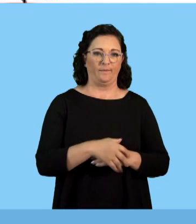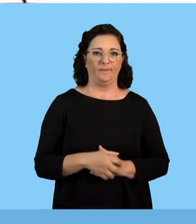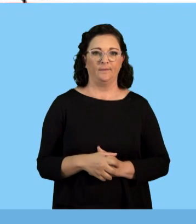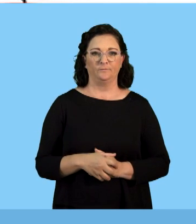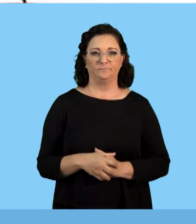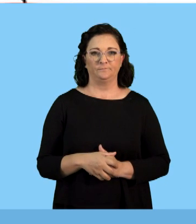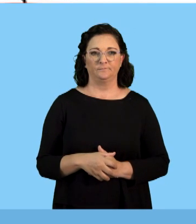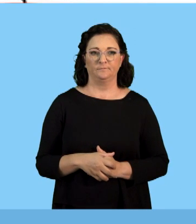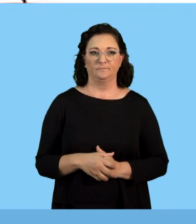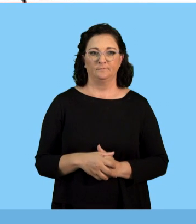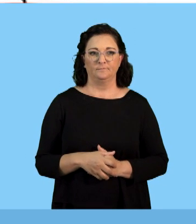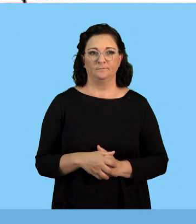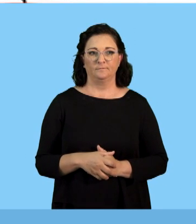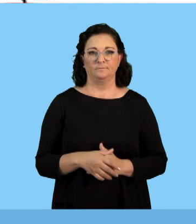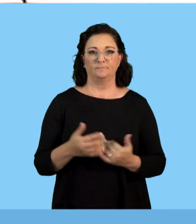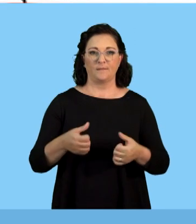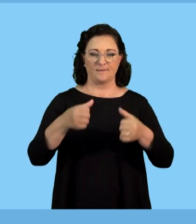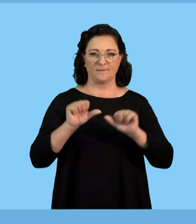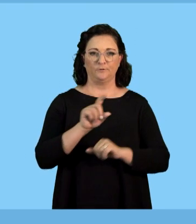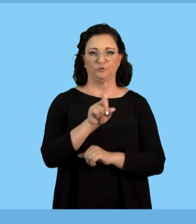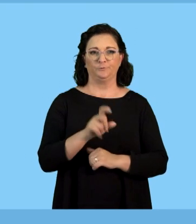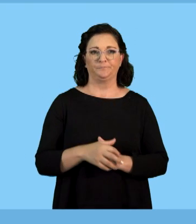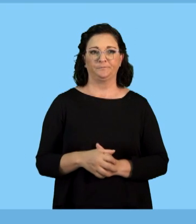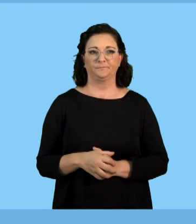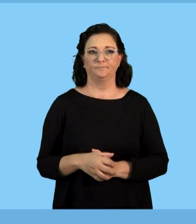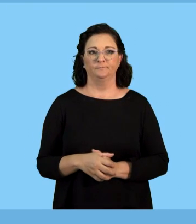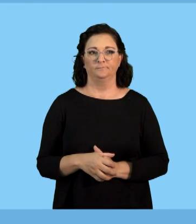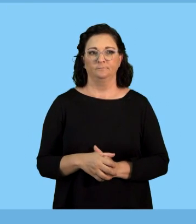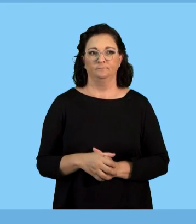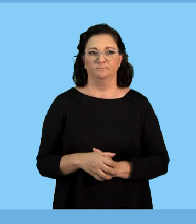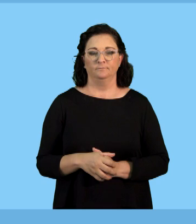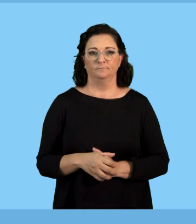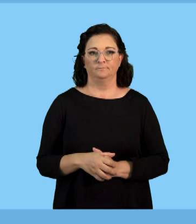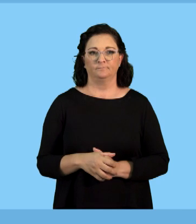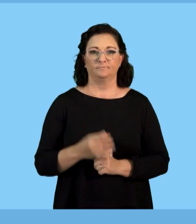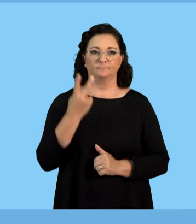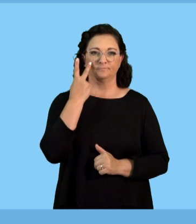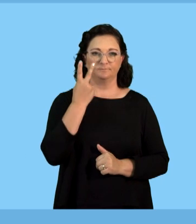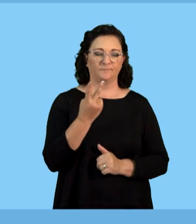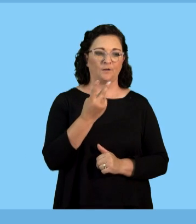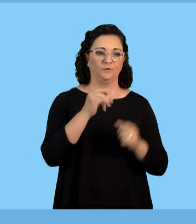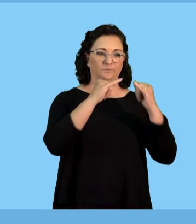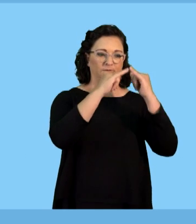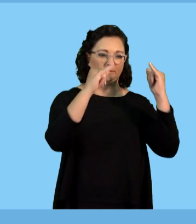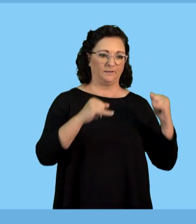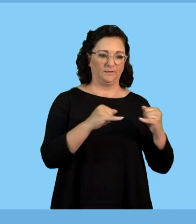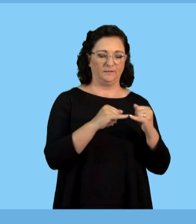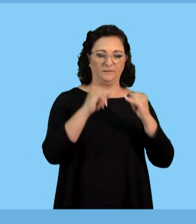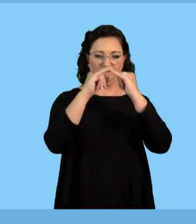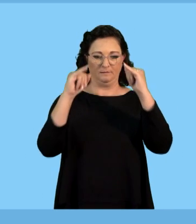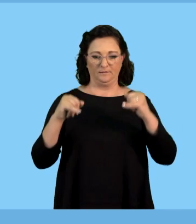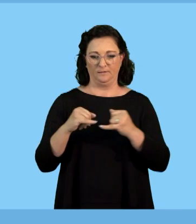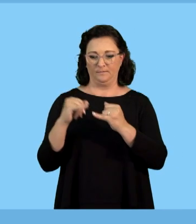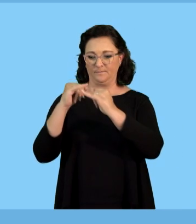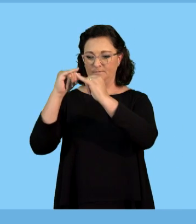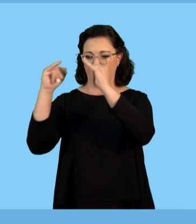A1. Right. Moving on to the next question now. We now need to look at the 3-circuit diagram and rate